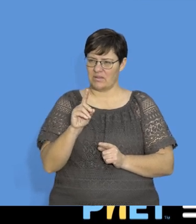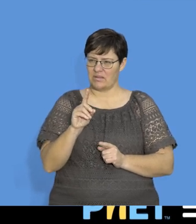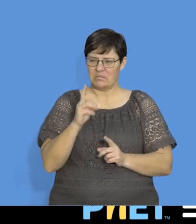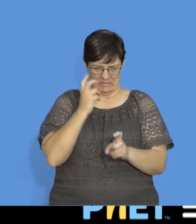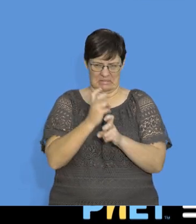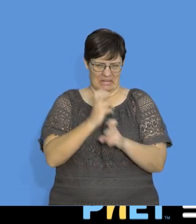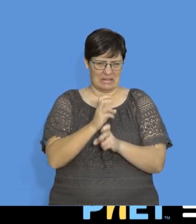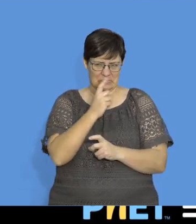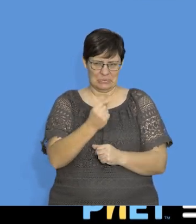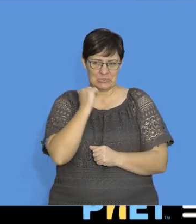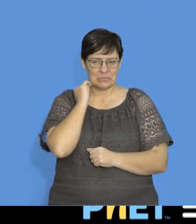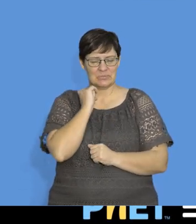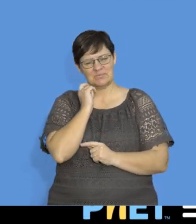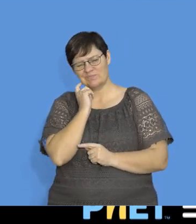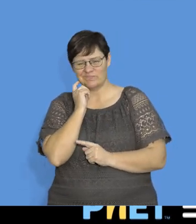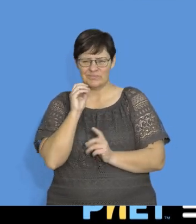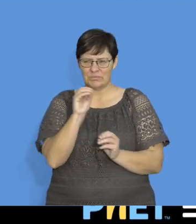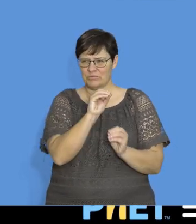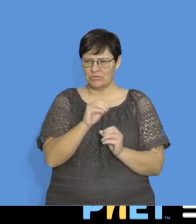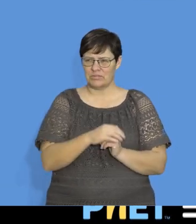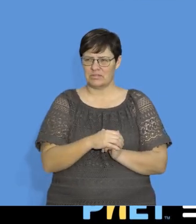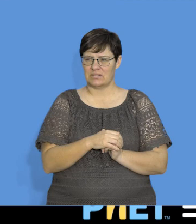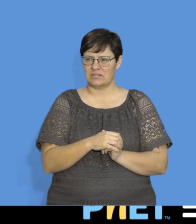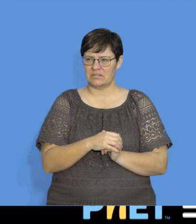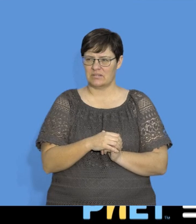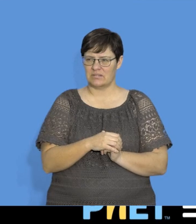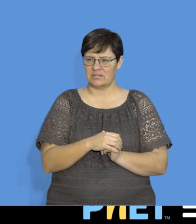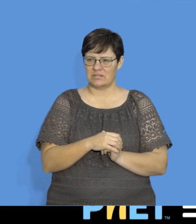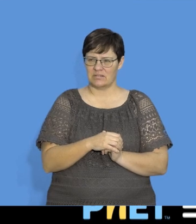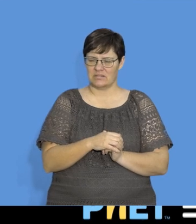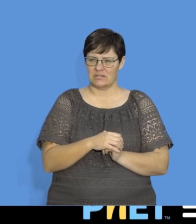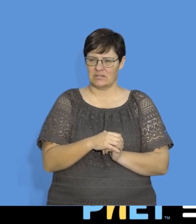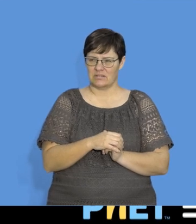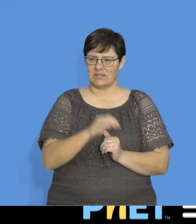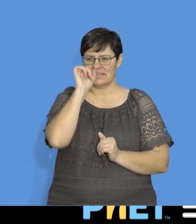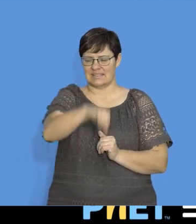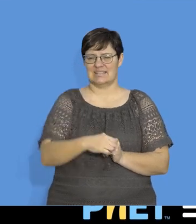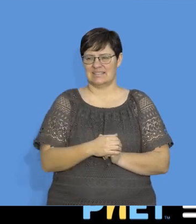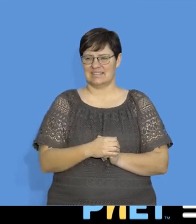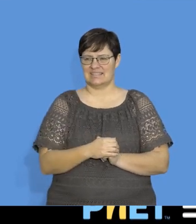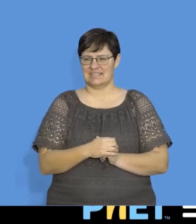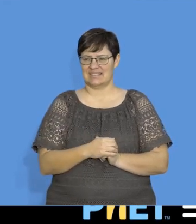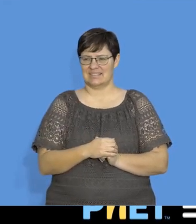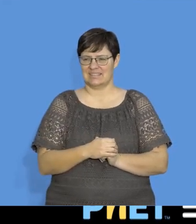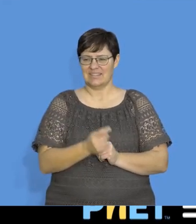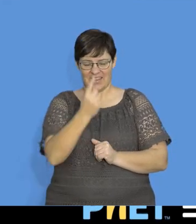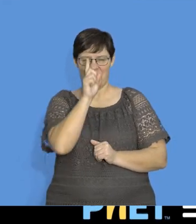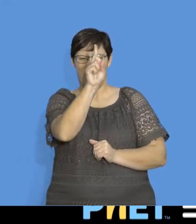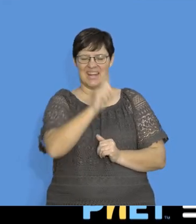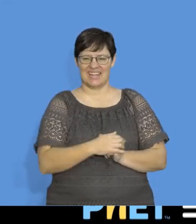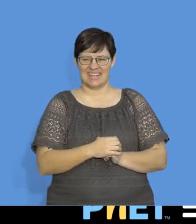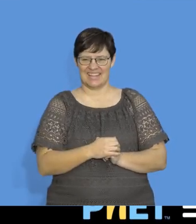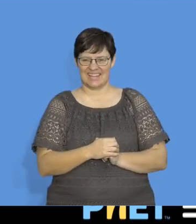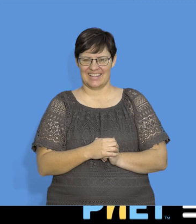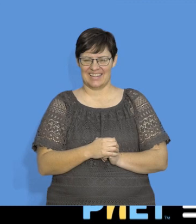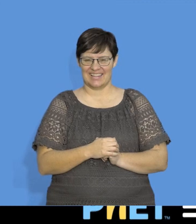Okay, actually quite difficult to do that. Okay, let's see. So I have to move this. Yeah, almost. Look